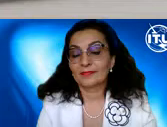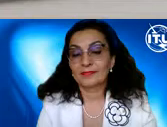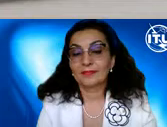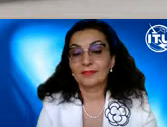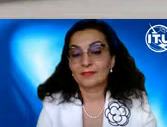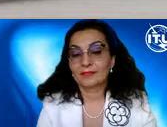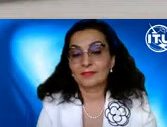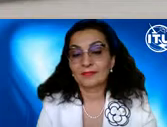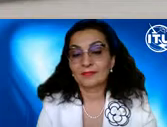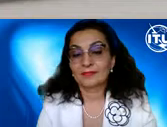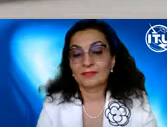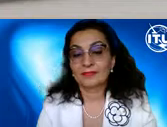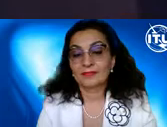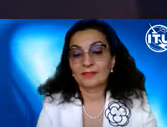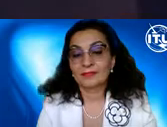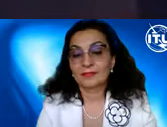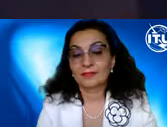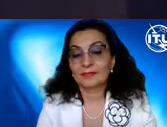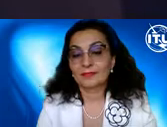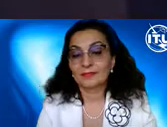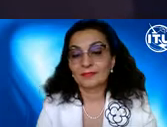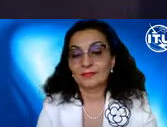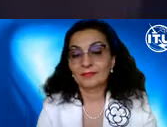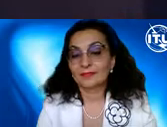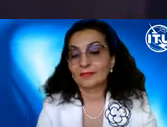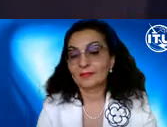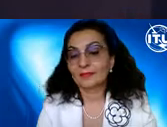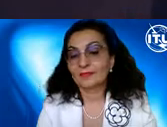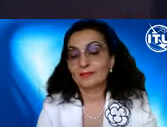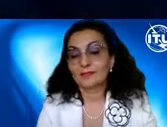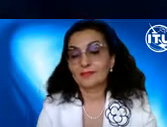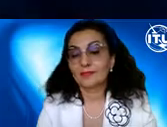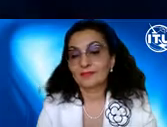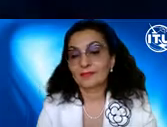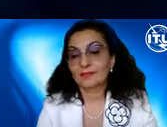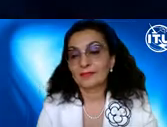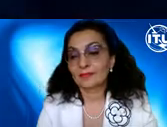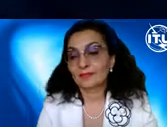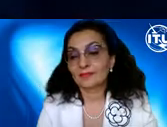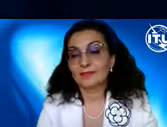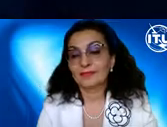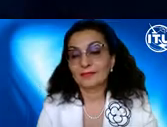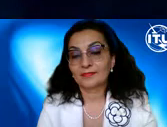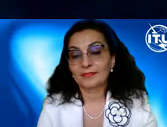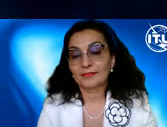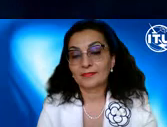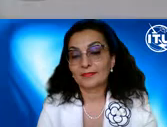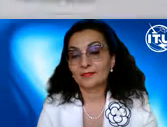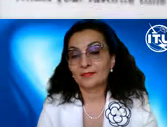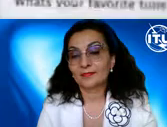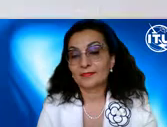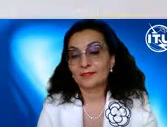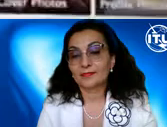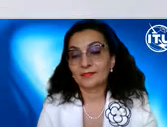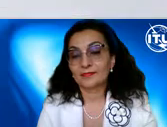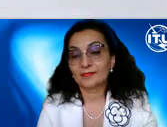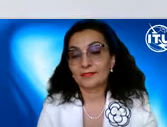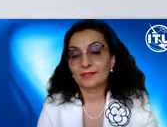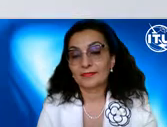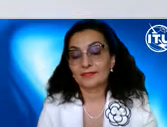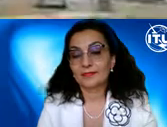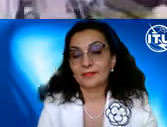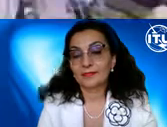emergency information and measures in place that are published on social media are accessible, regardless of the format in which they are